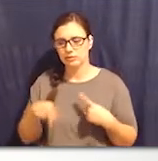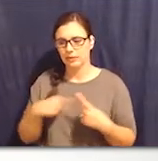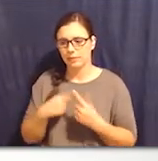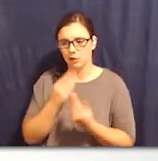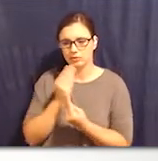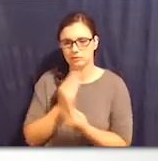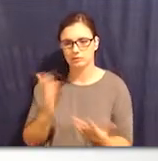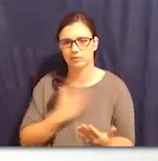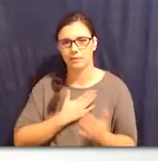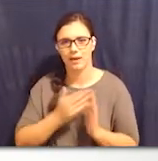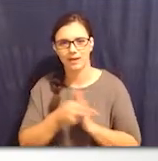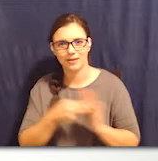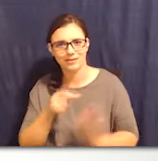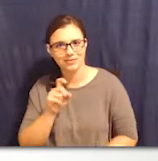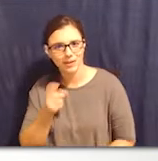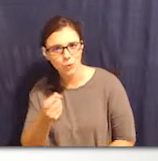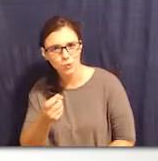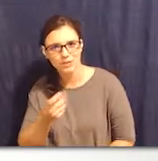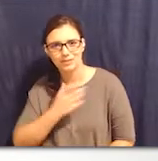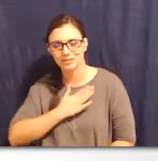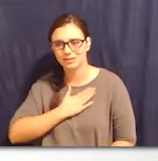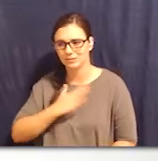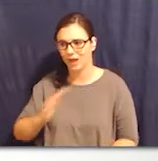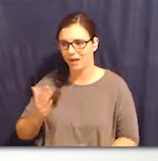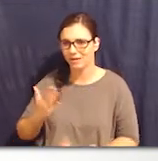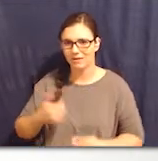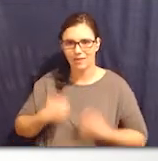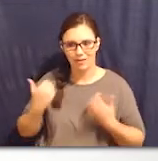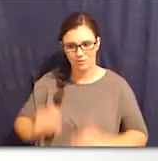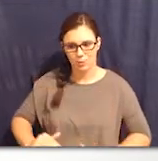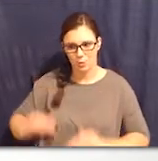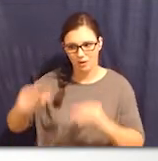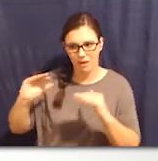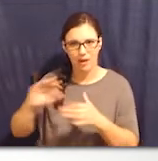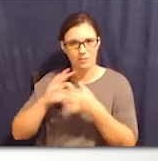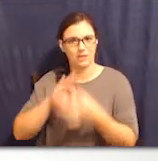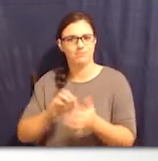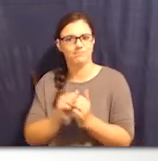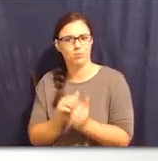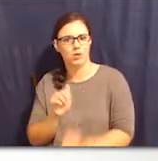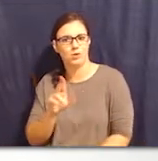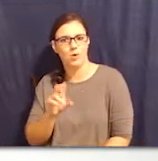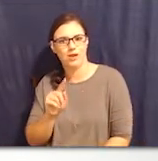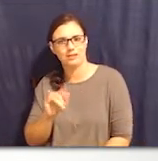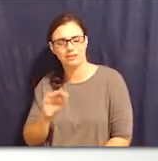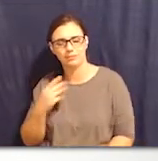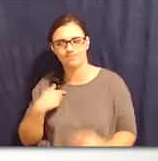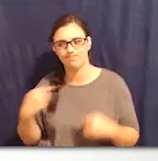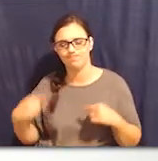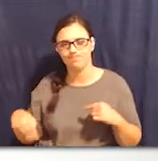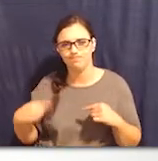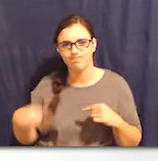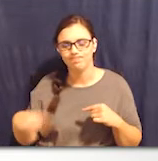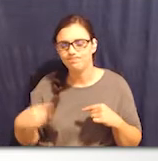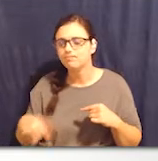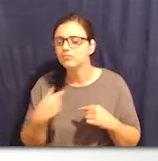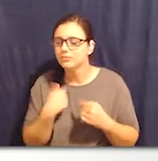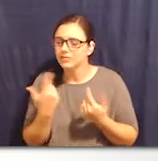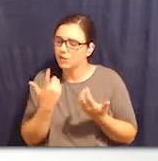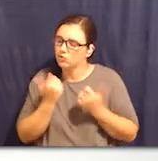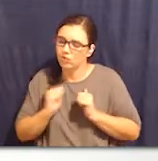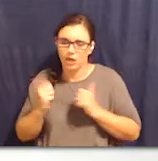to publicly share information about my diagnosis, my childhood, and my life on the autism